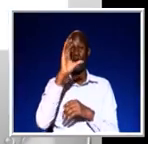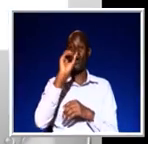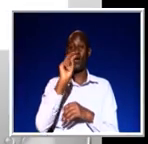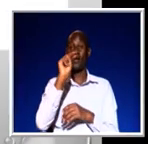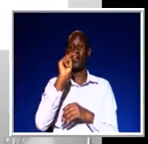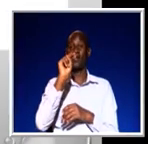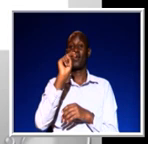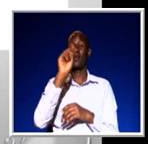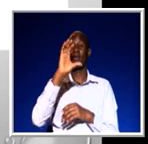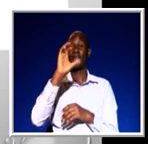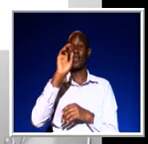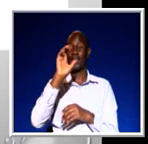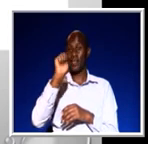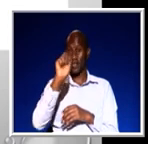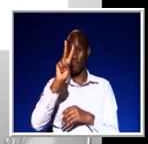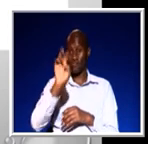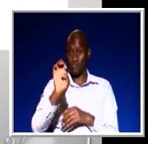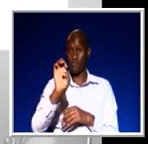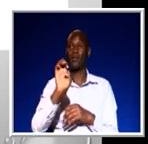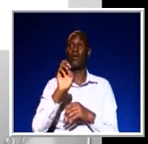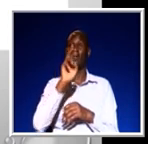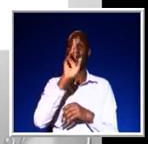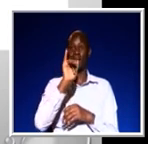have a ray that